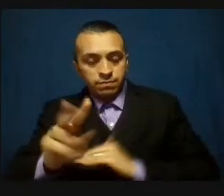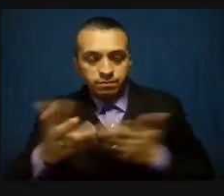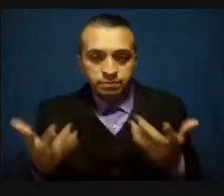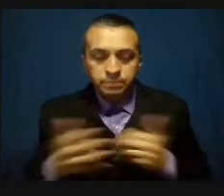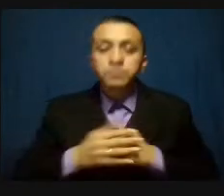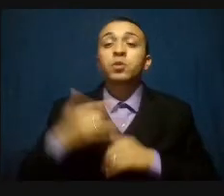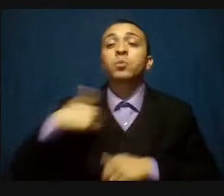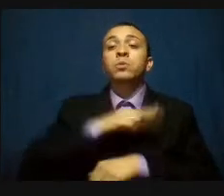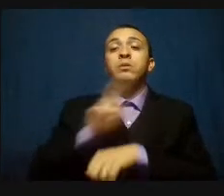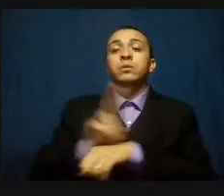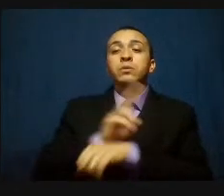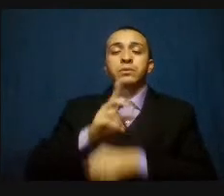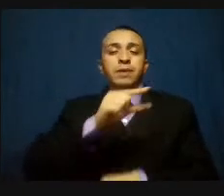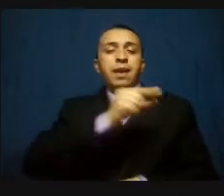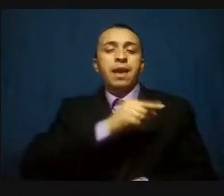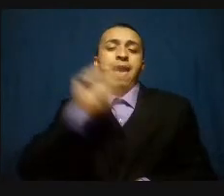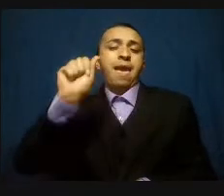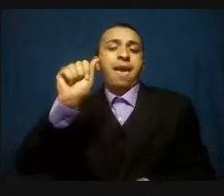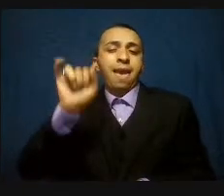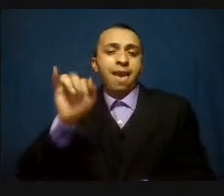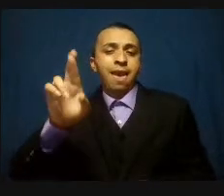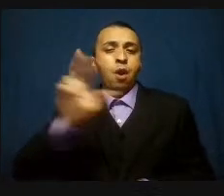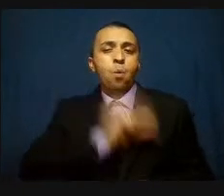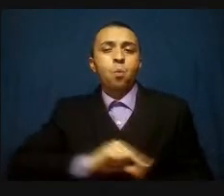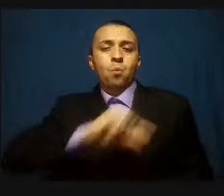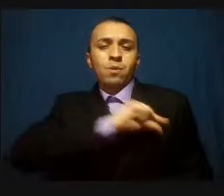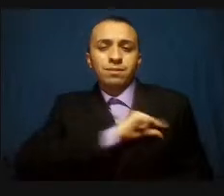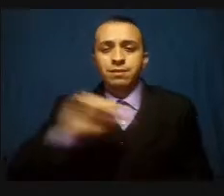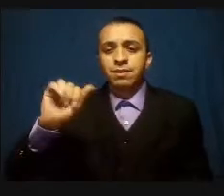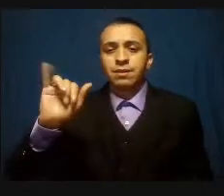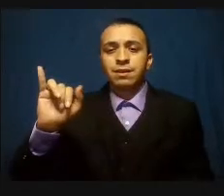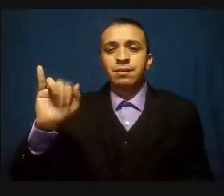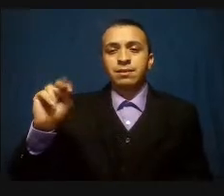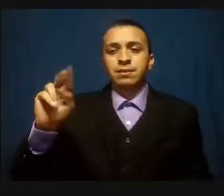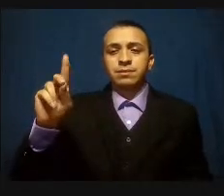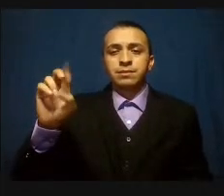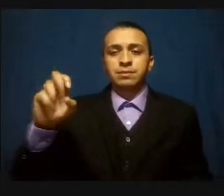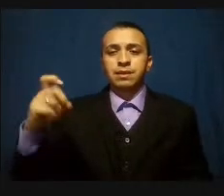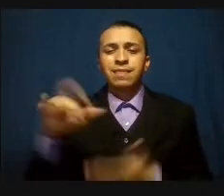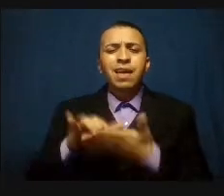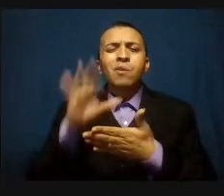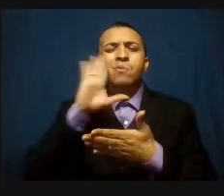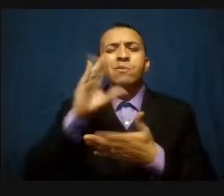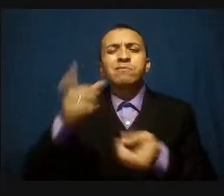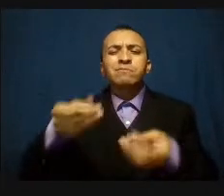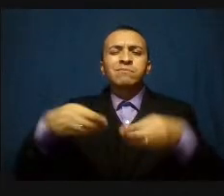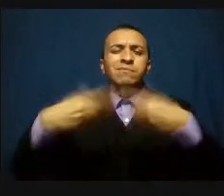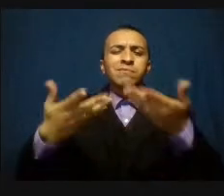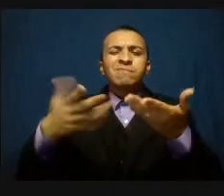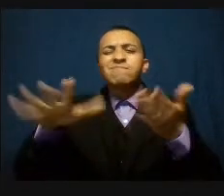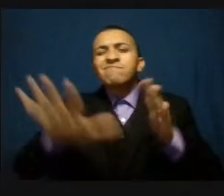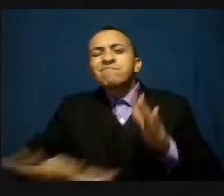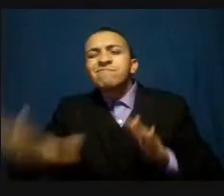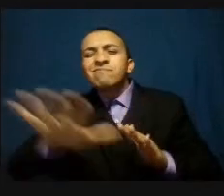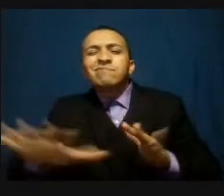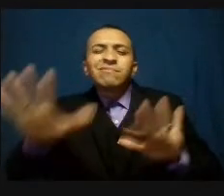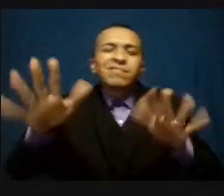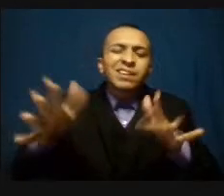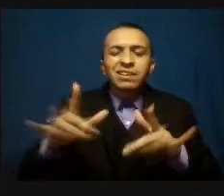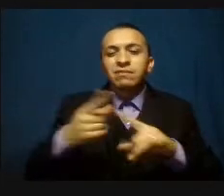called an air quality index. This index is a proxy of concentrations, and it's a color scale that ranges from 0 to